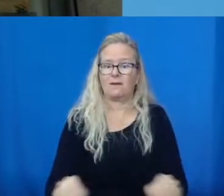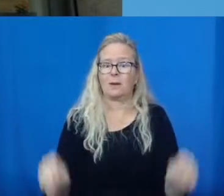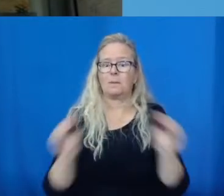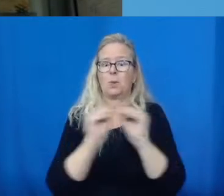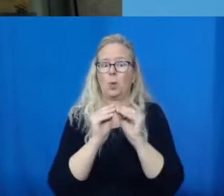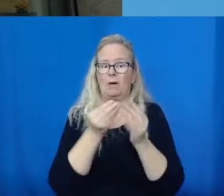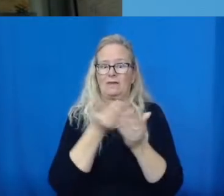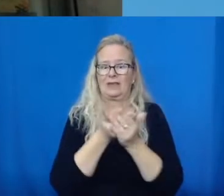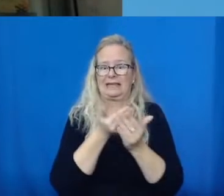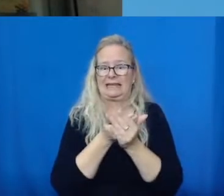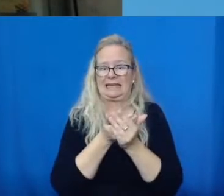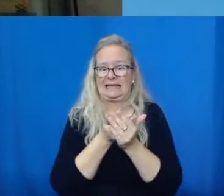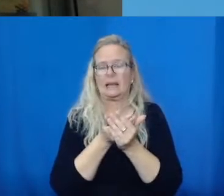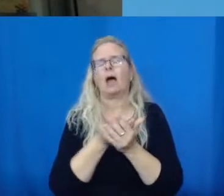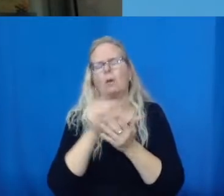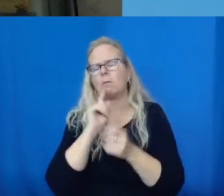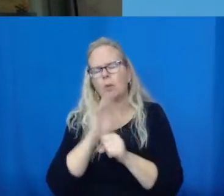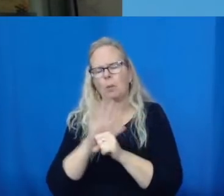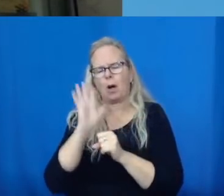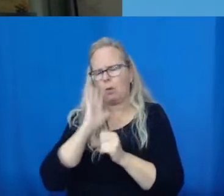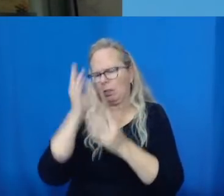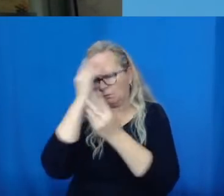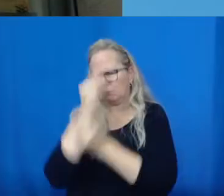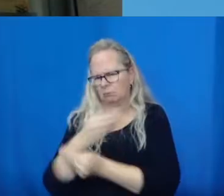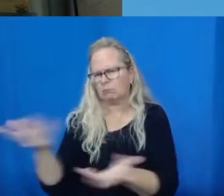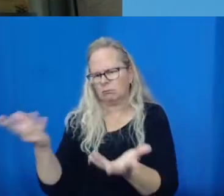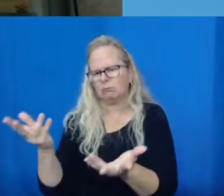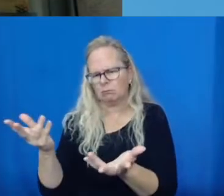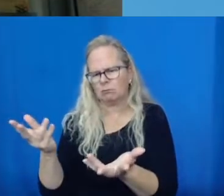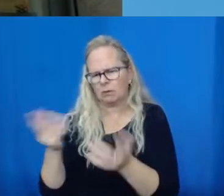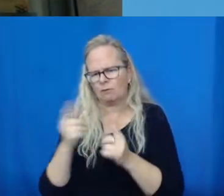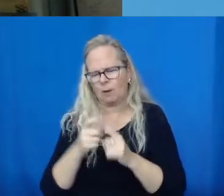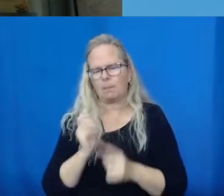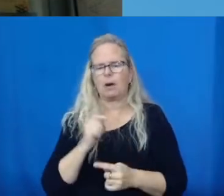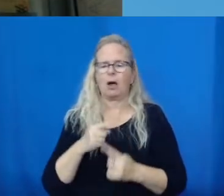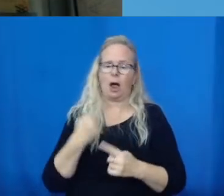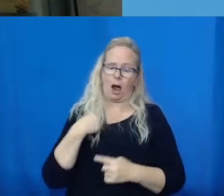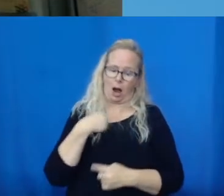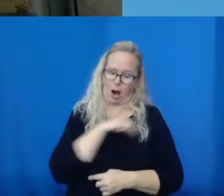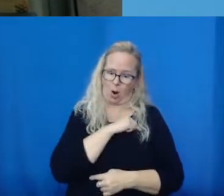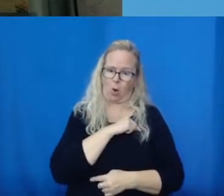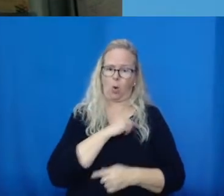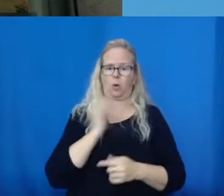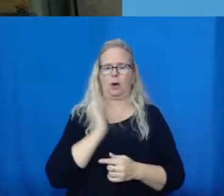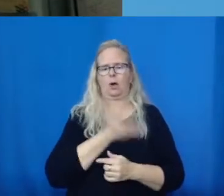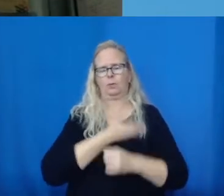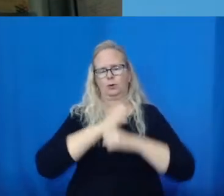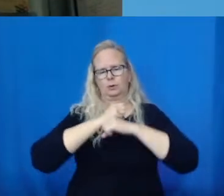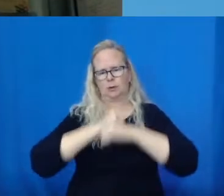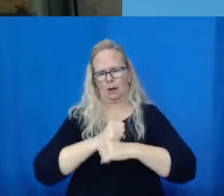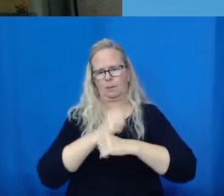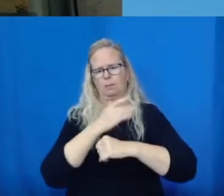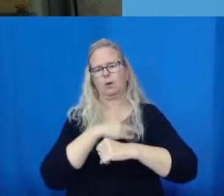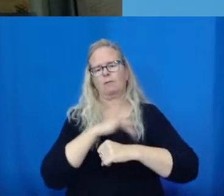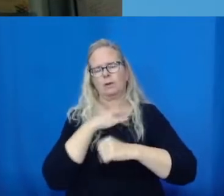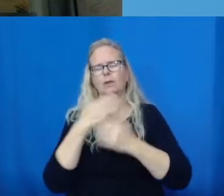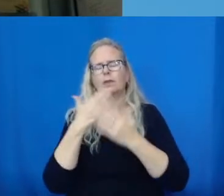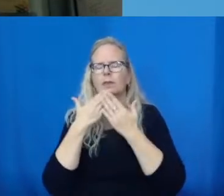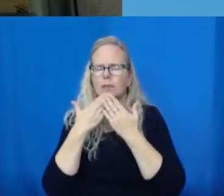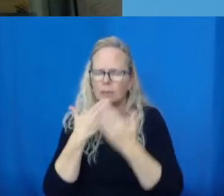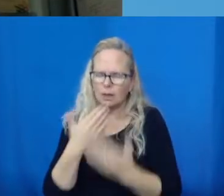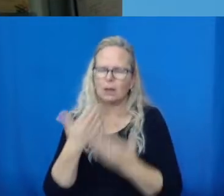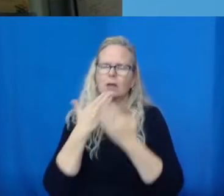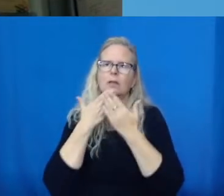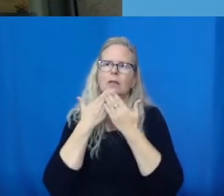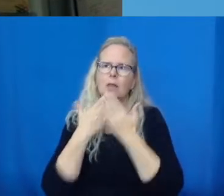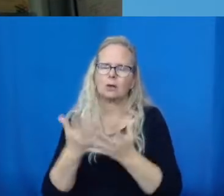you. Thank you so very, very much. I do not have a current update on Eric, which I know folks at home